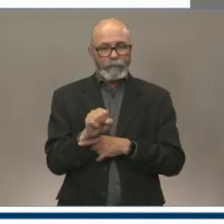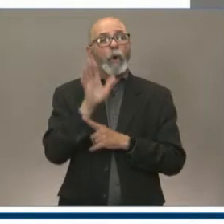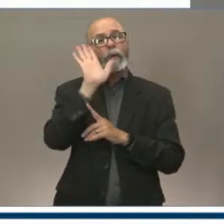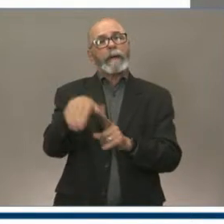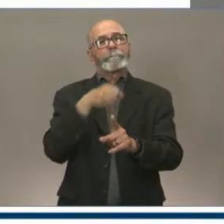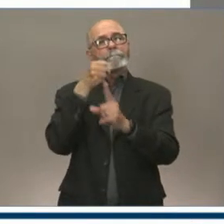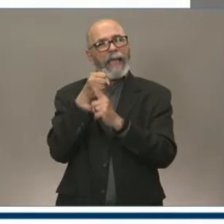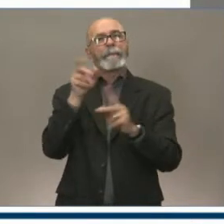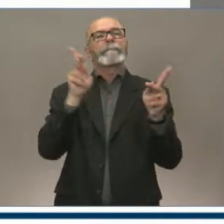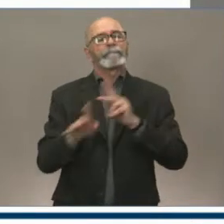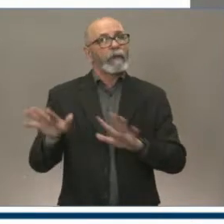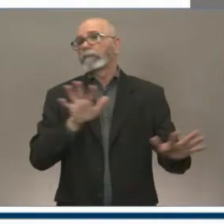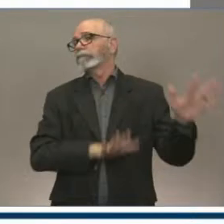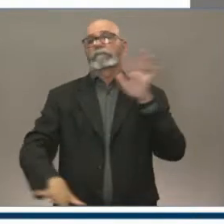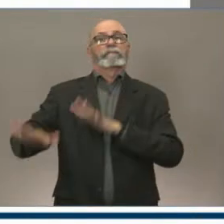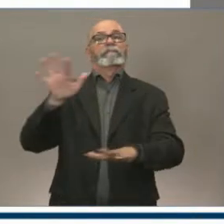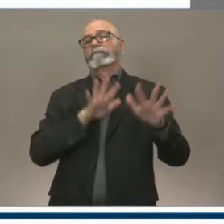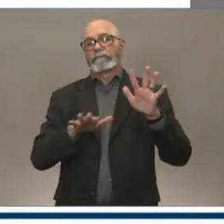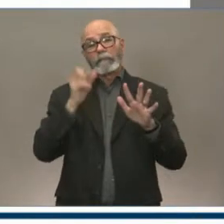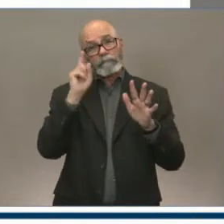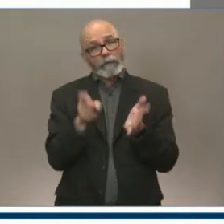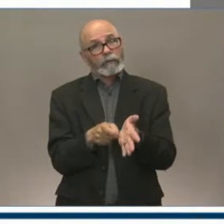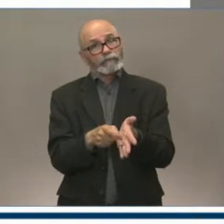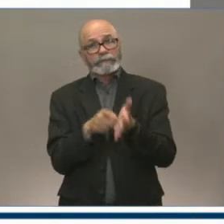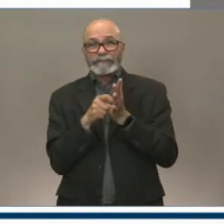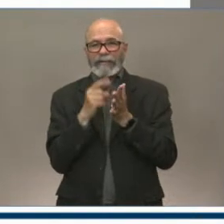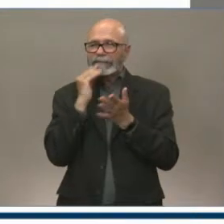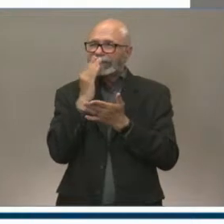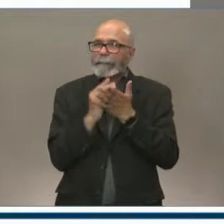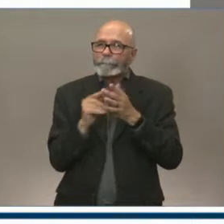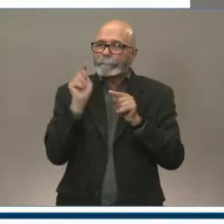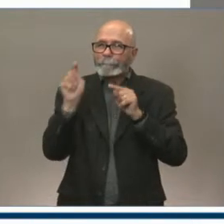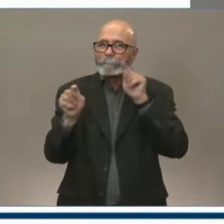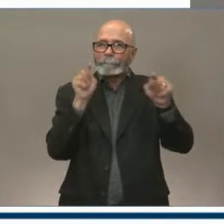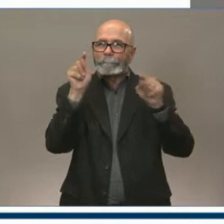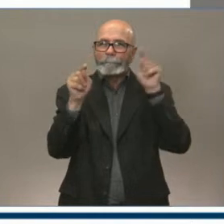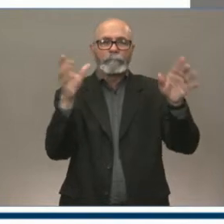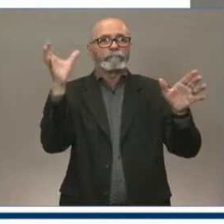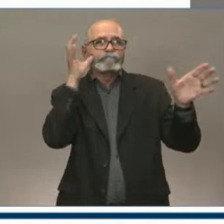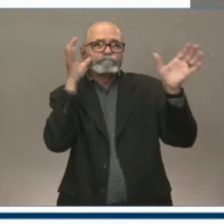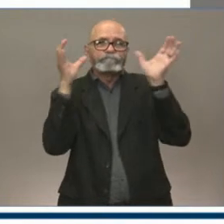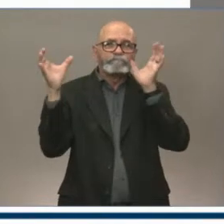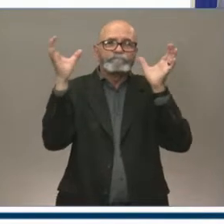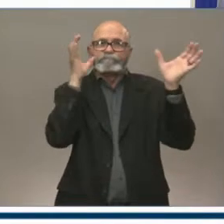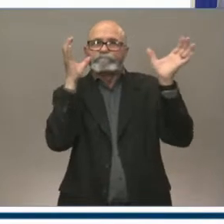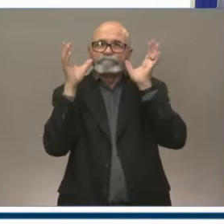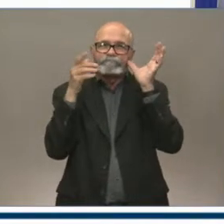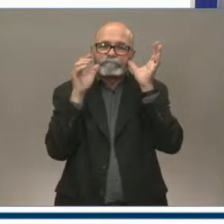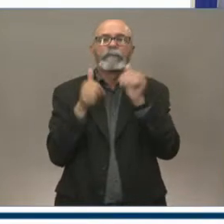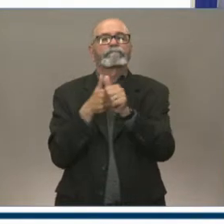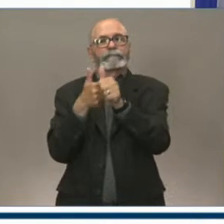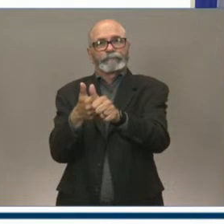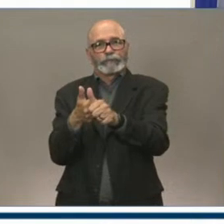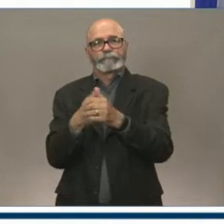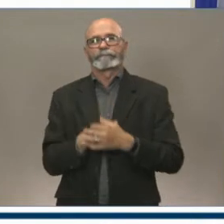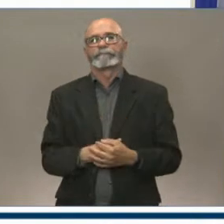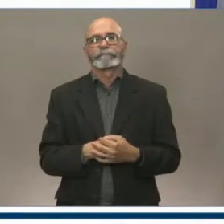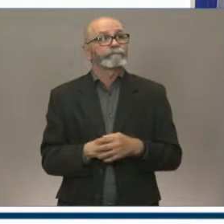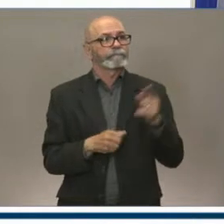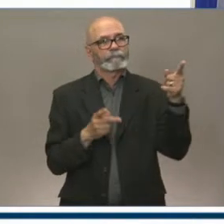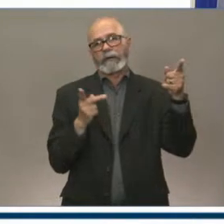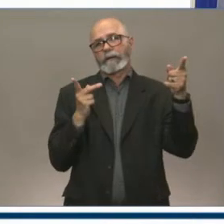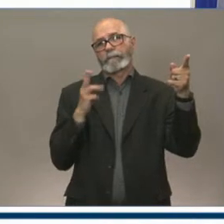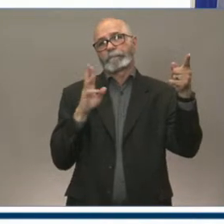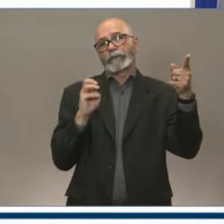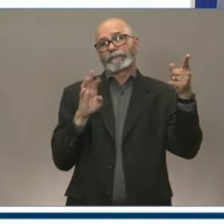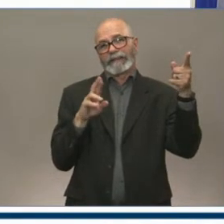it requires the cooperation of every single Nova Scotian to get the desired effect. I just want to thank the team, Dr. Strang,